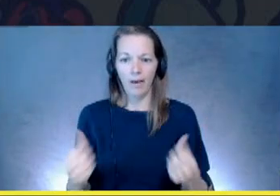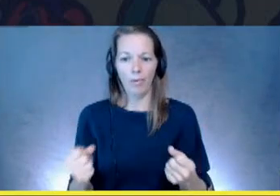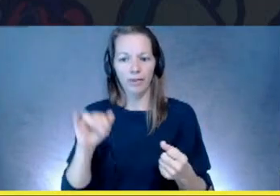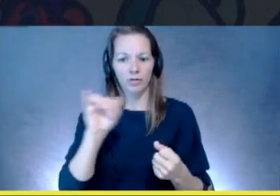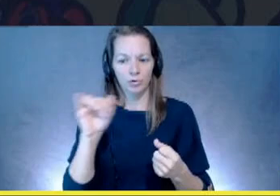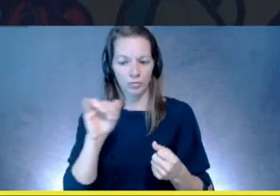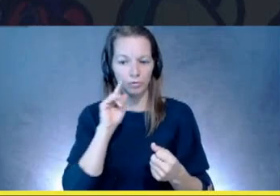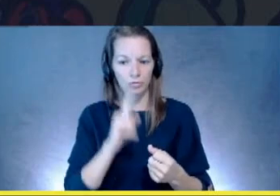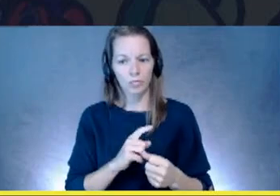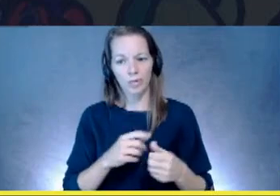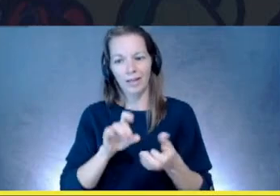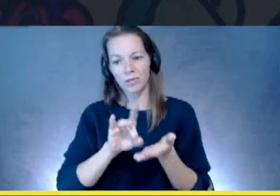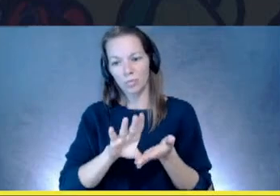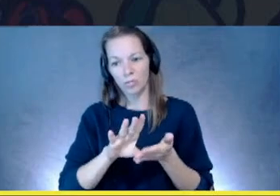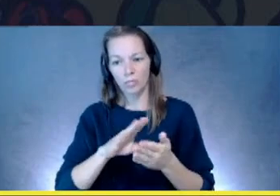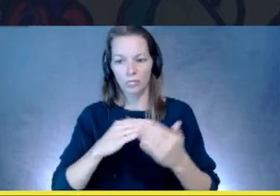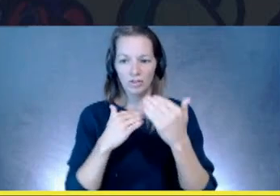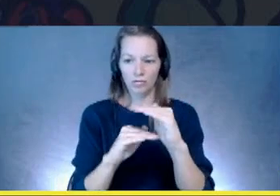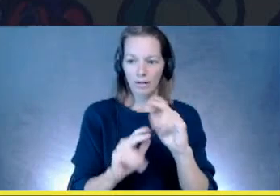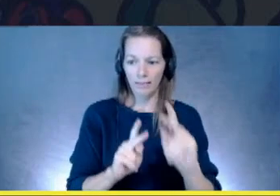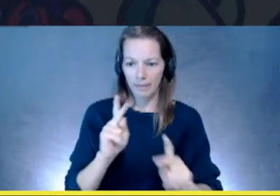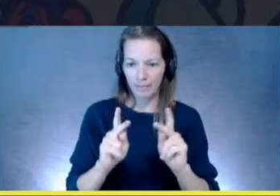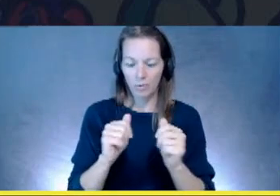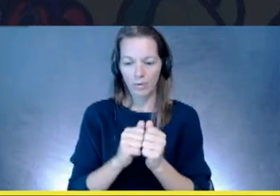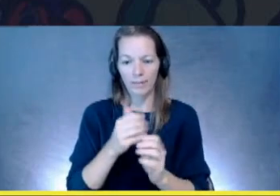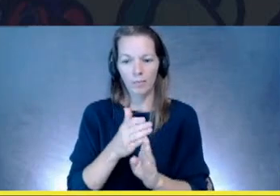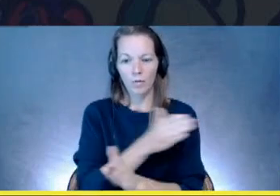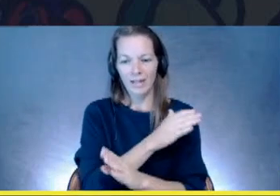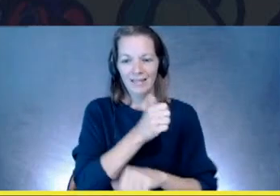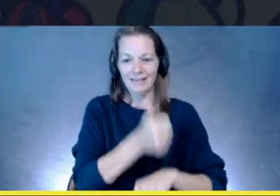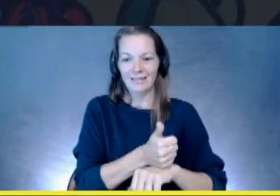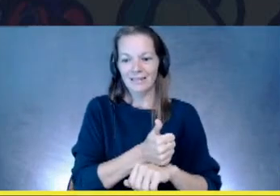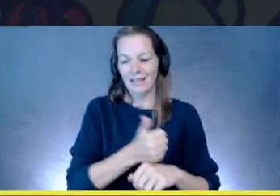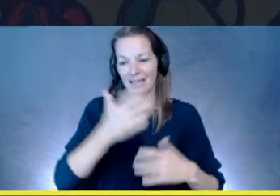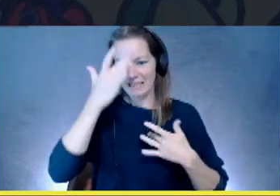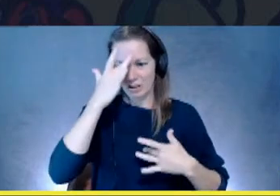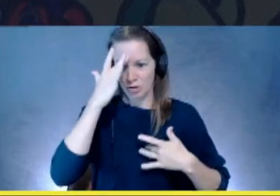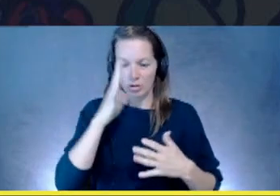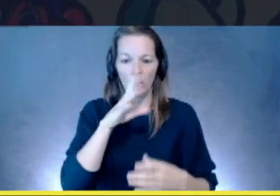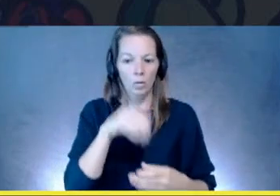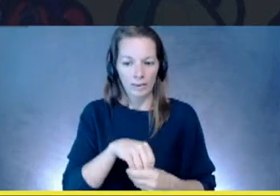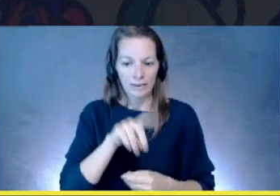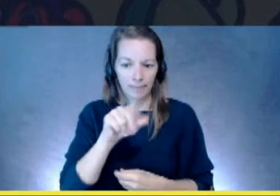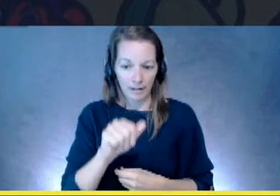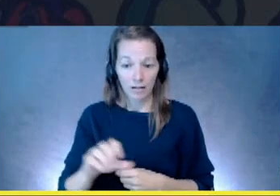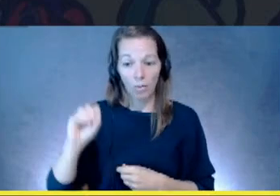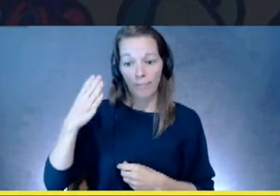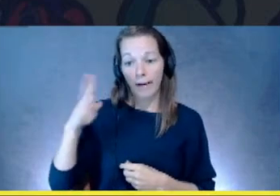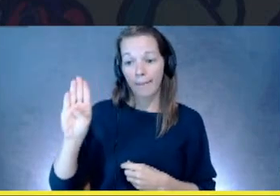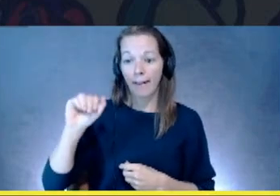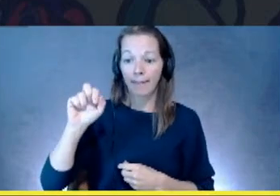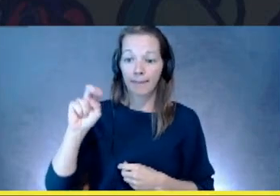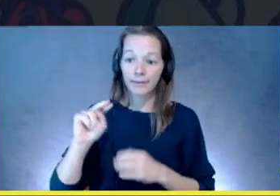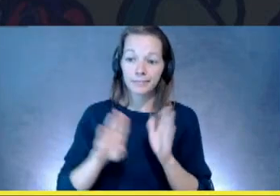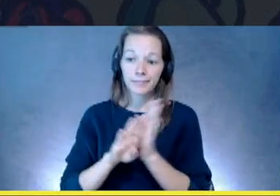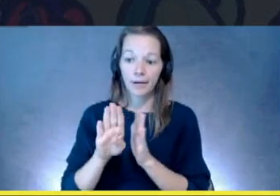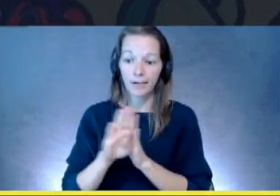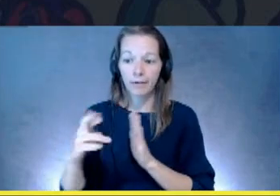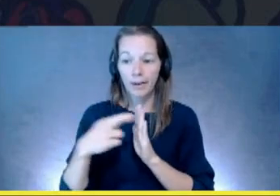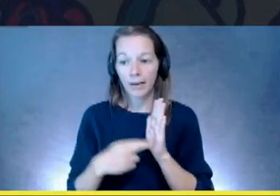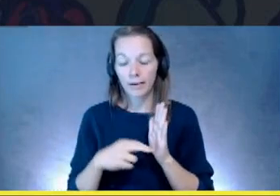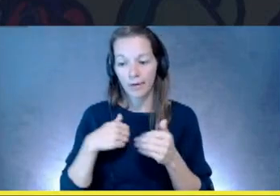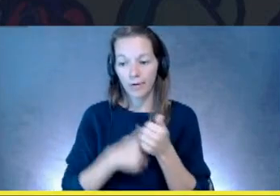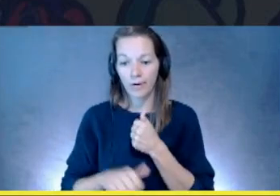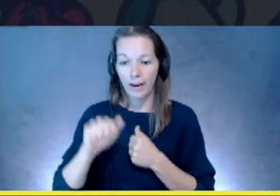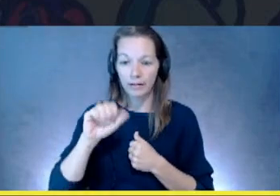coverage for people with pre-existing conditions, including disabilities. The Obama administration developed regulations under ACA